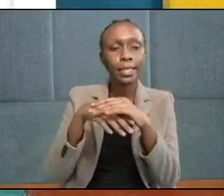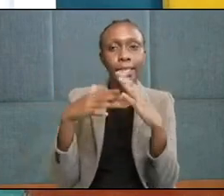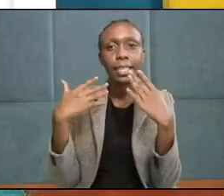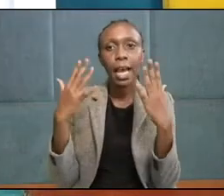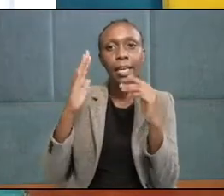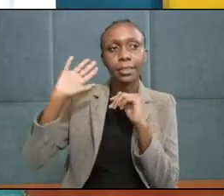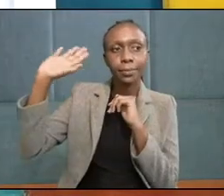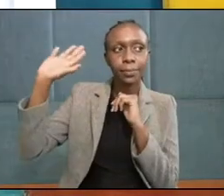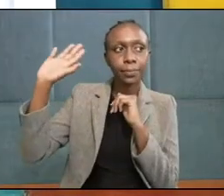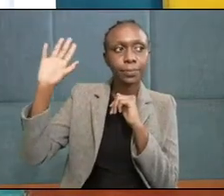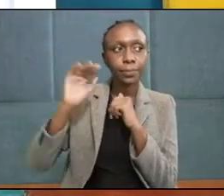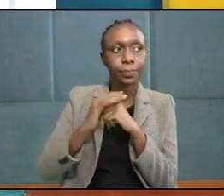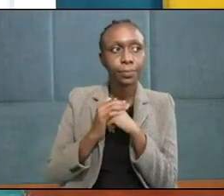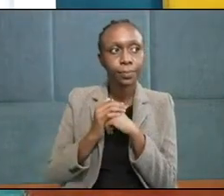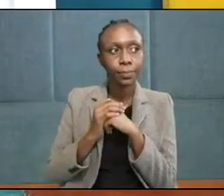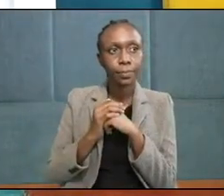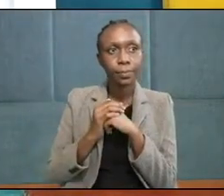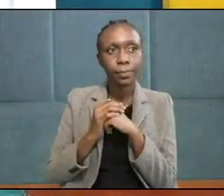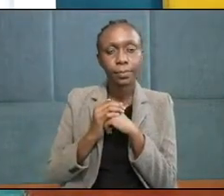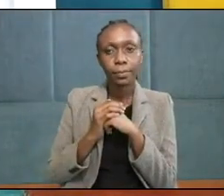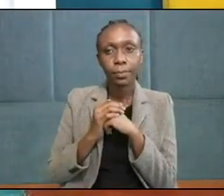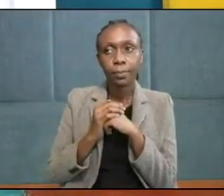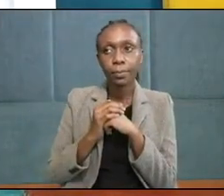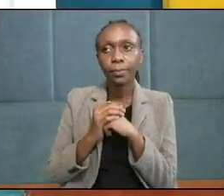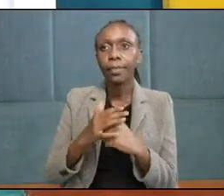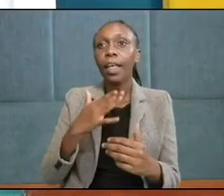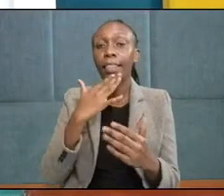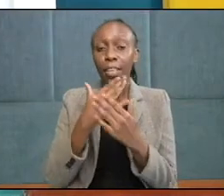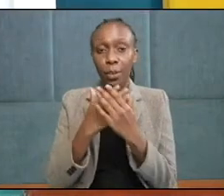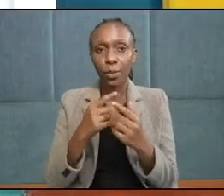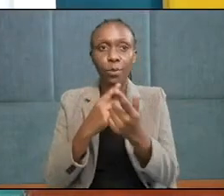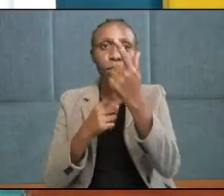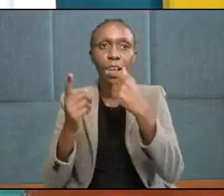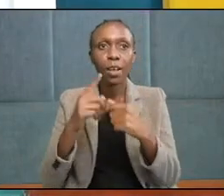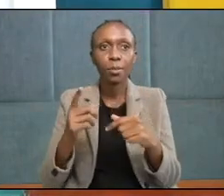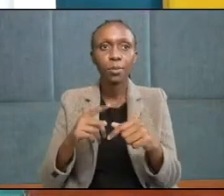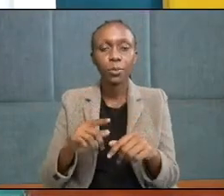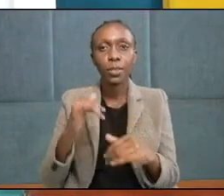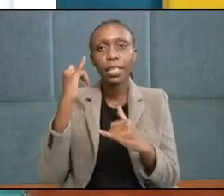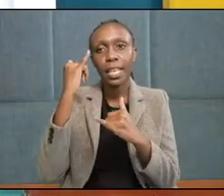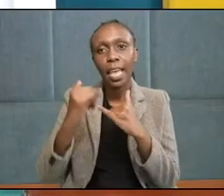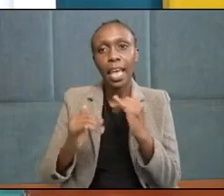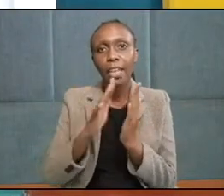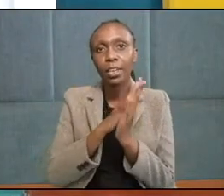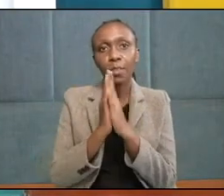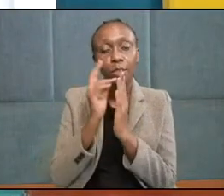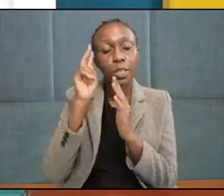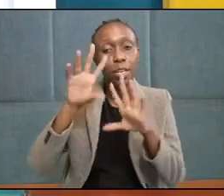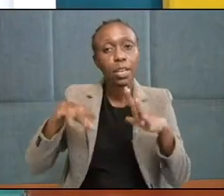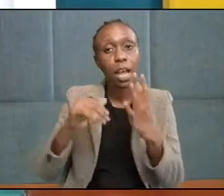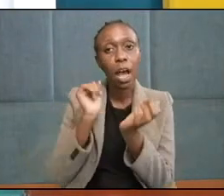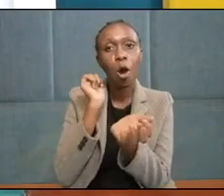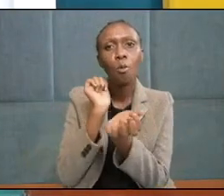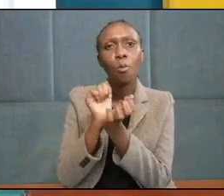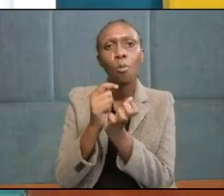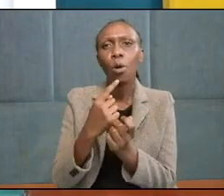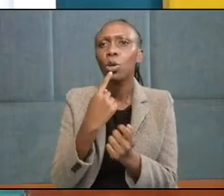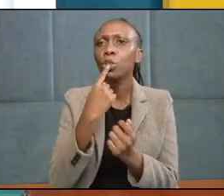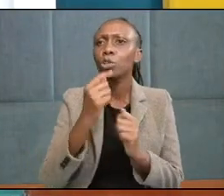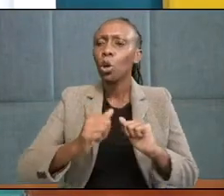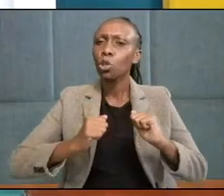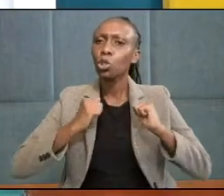his hands. Thank you, children. We have come to the end of this story, and we have seen how Paul boldly talked